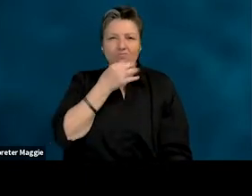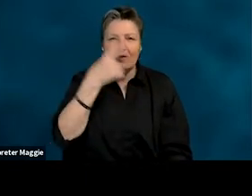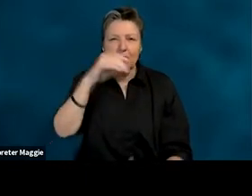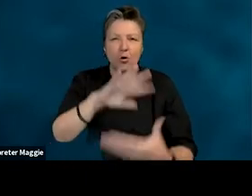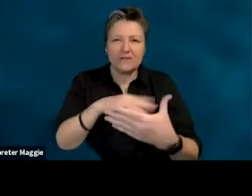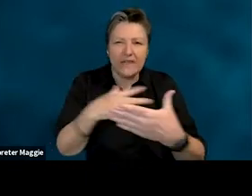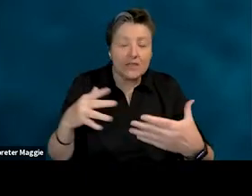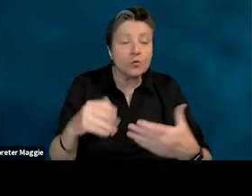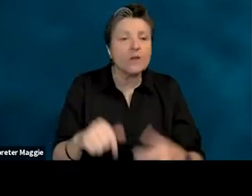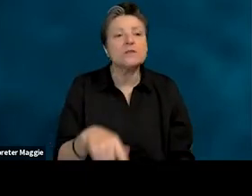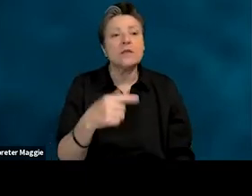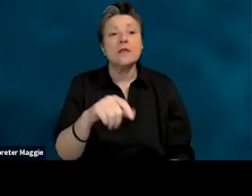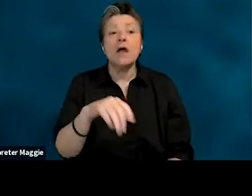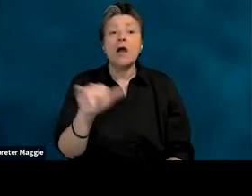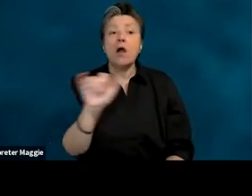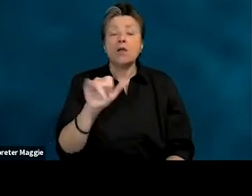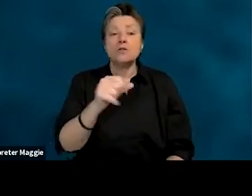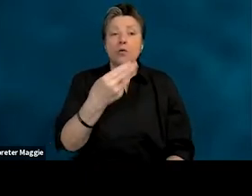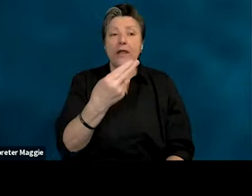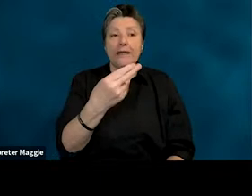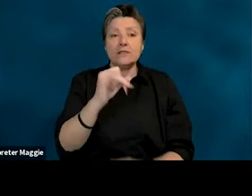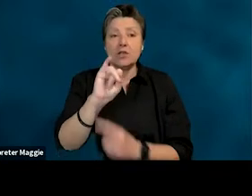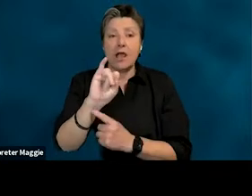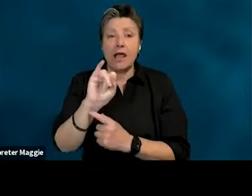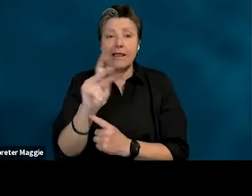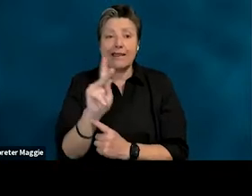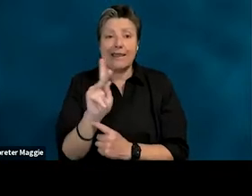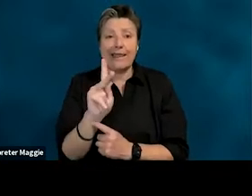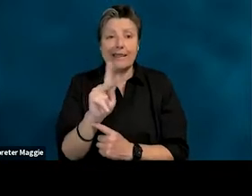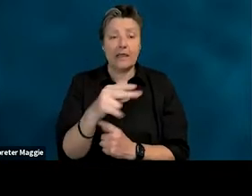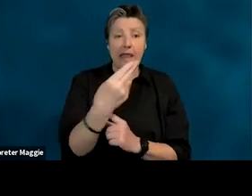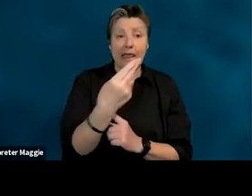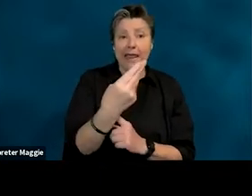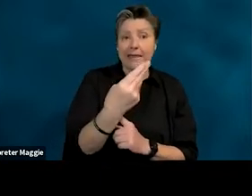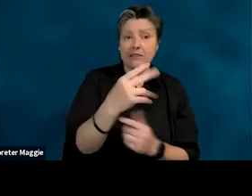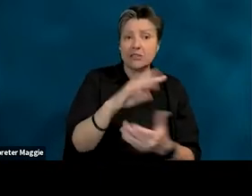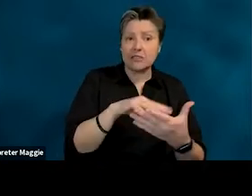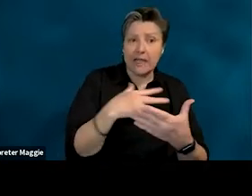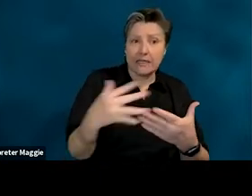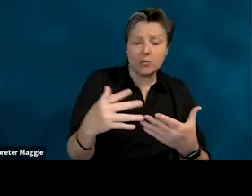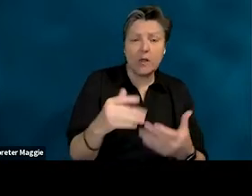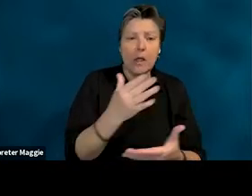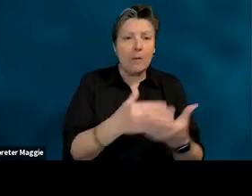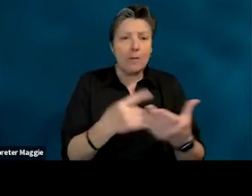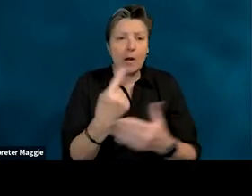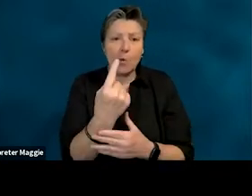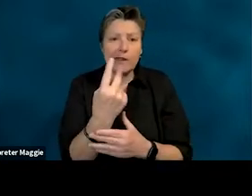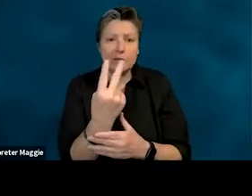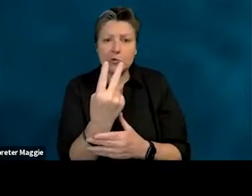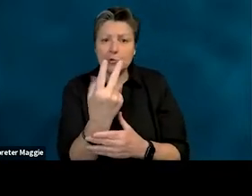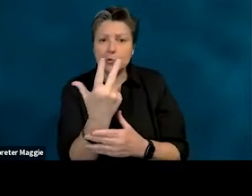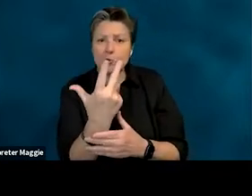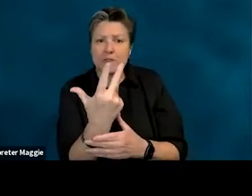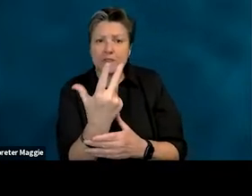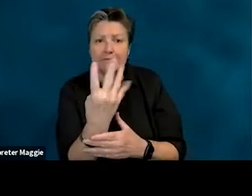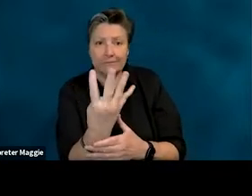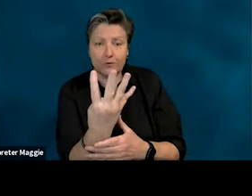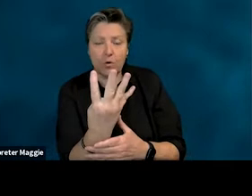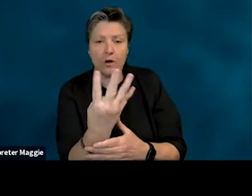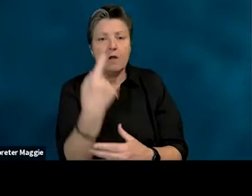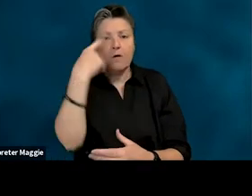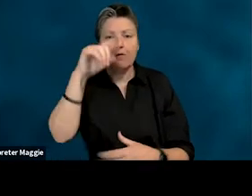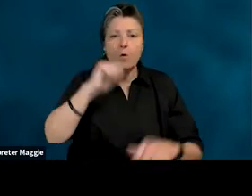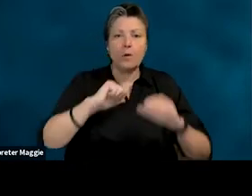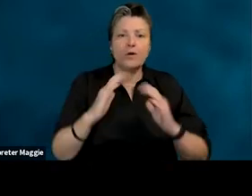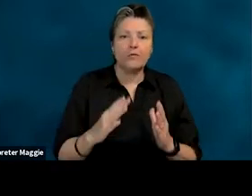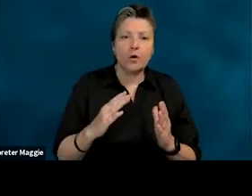Similarly, we have schedules H, I, and K. Schedule H, which has a part one, part two, part three, and part four, is for performers hired